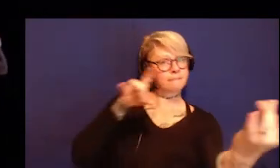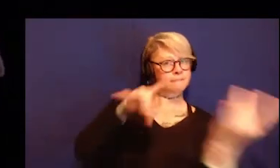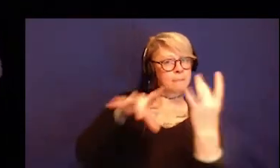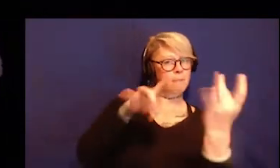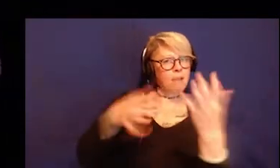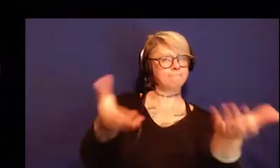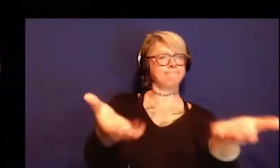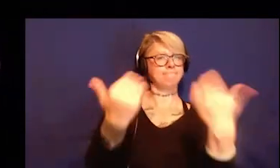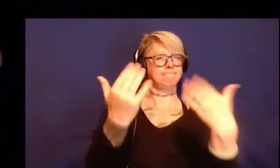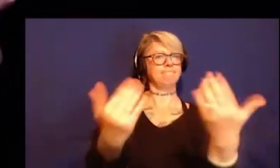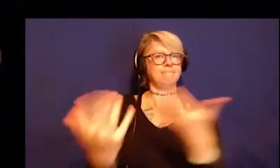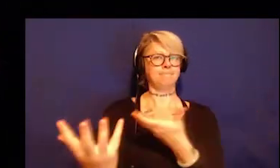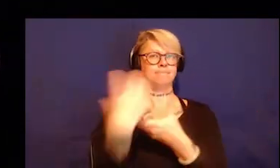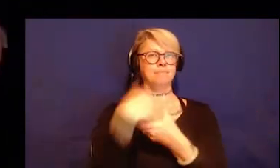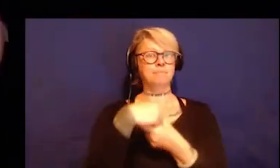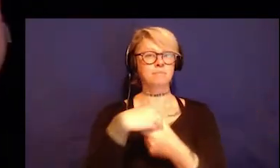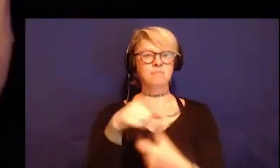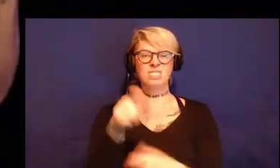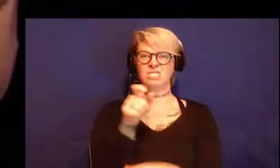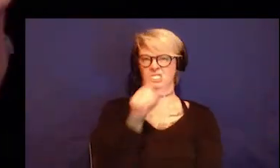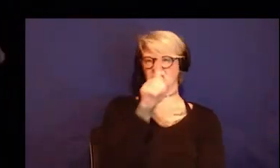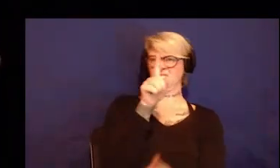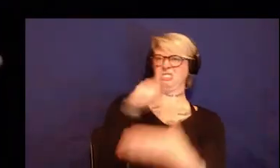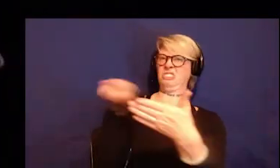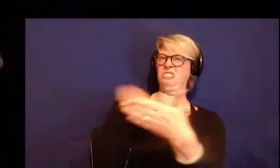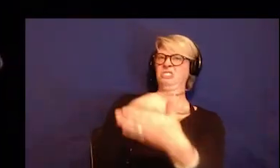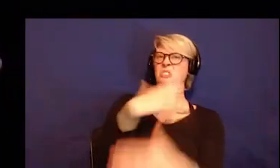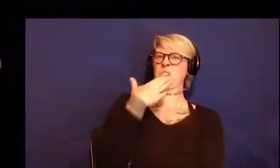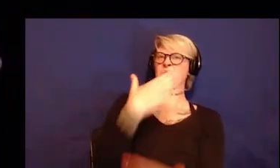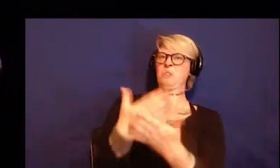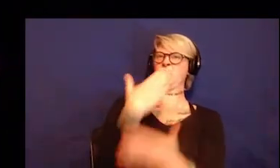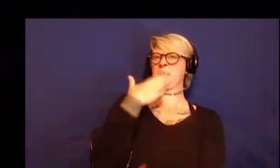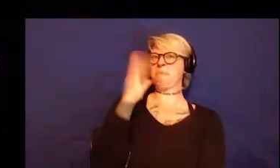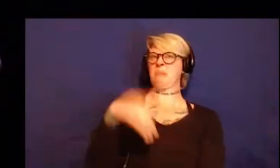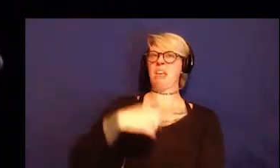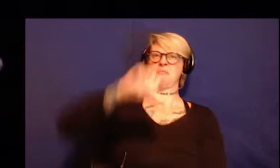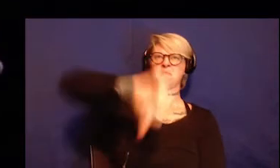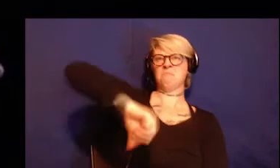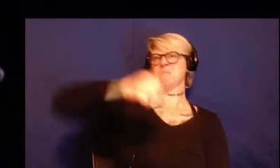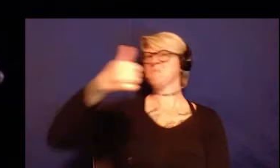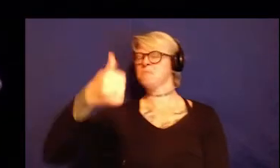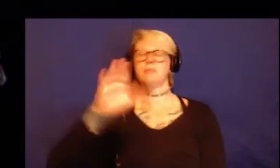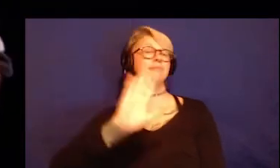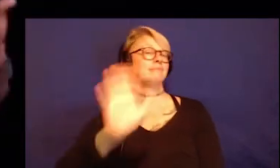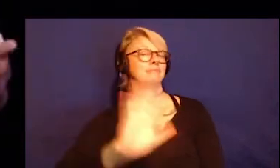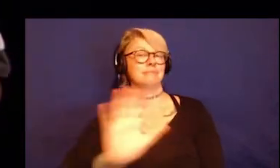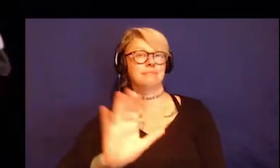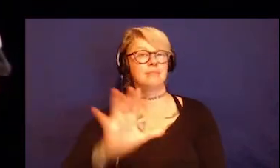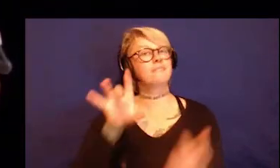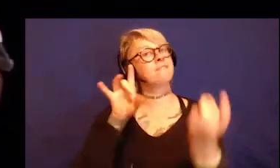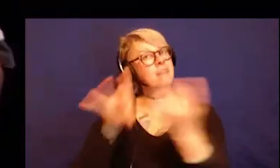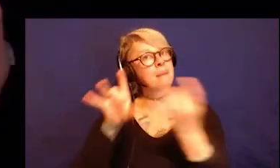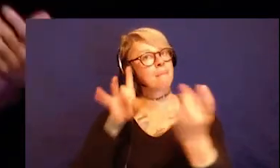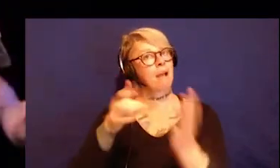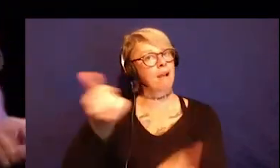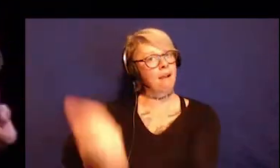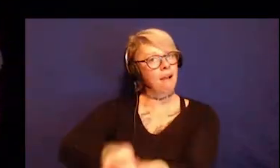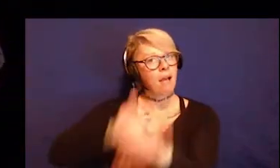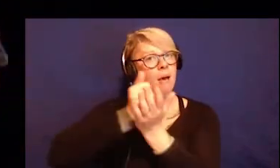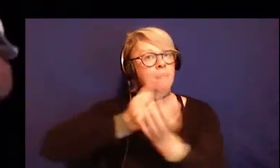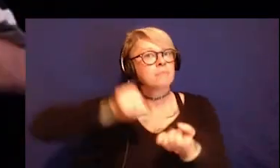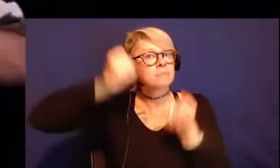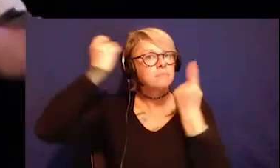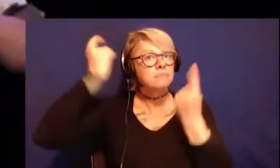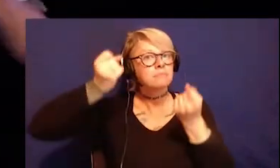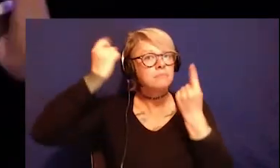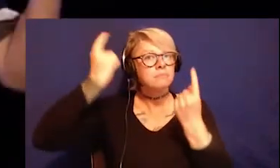development. So you're not here to be like a critic who's like, that was good, that was bad, 2 thumbs up, 2 thumbs down. You're here to give us feedback, to help us understand the